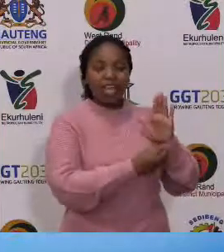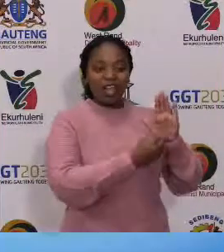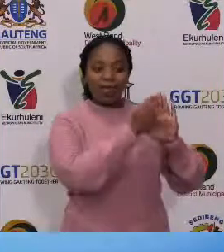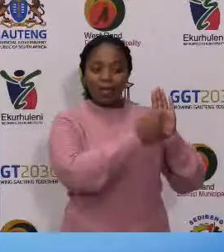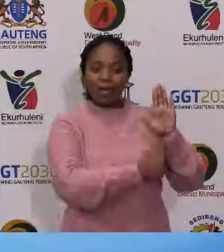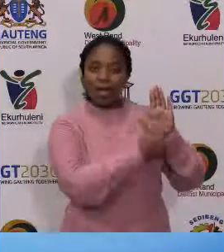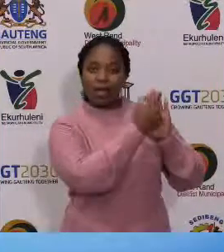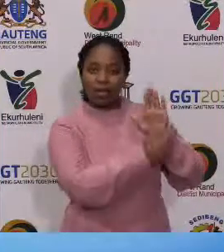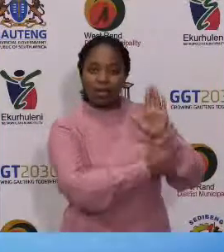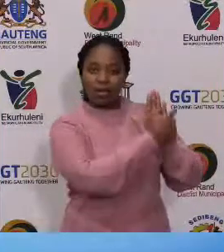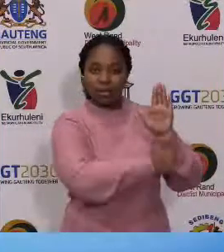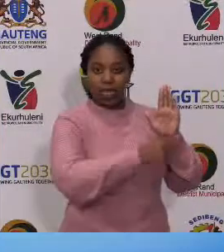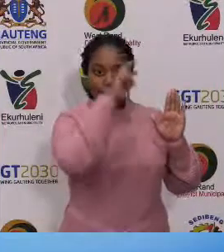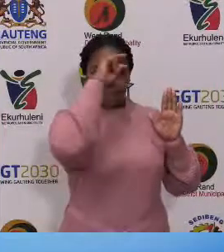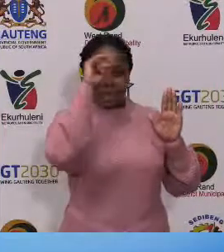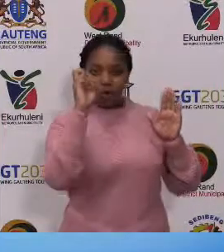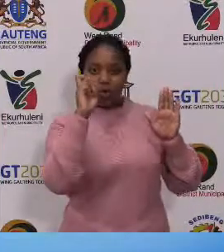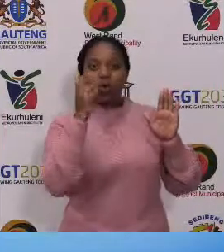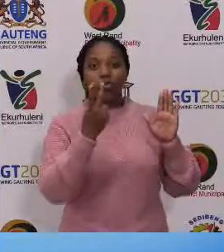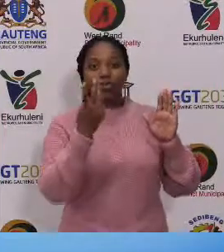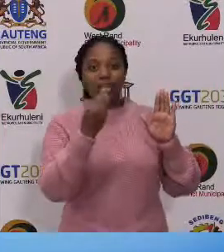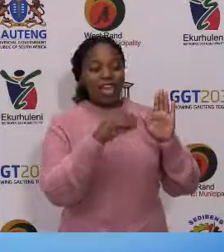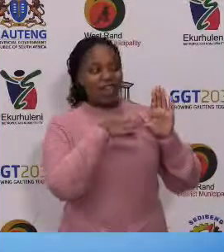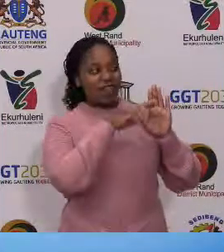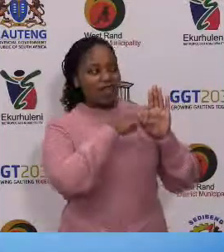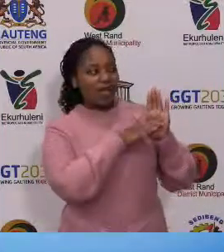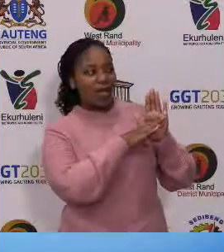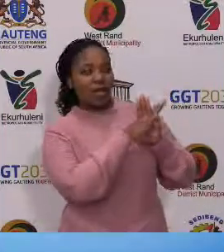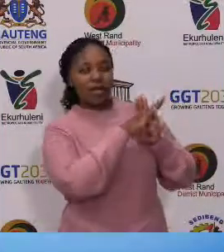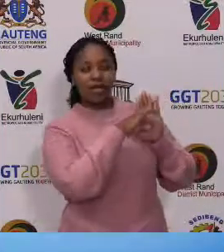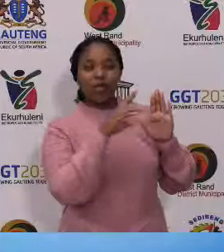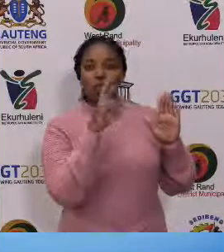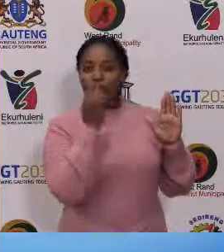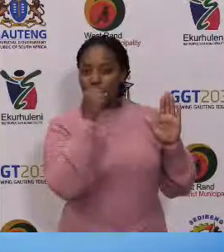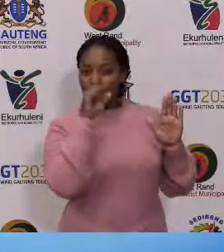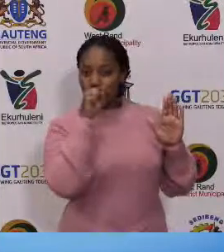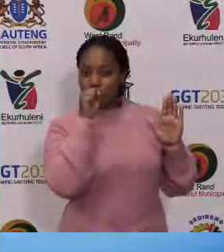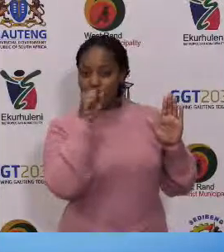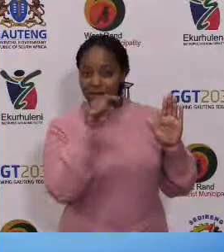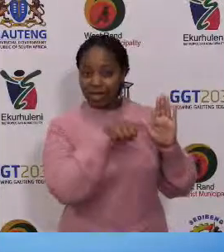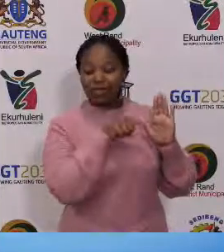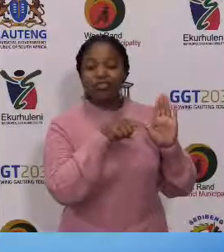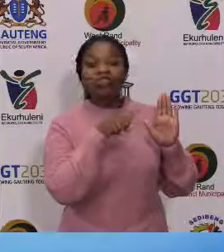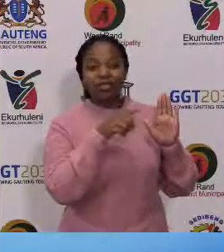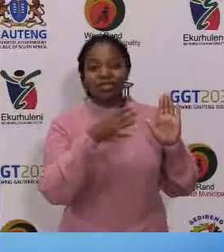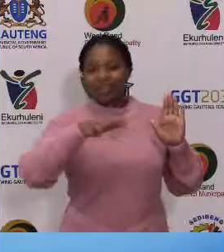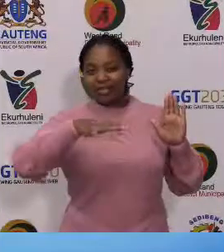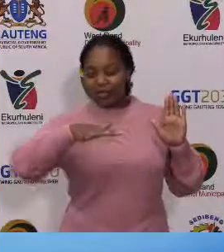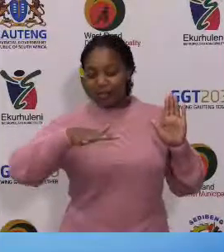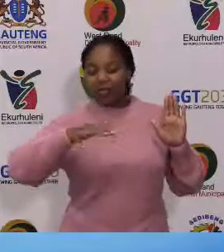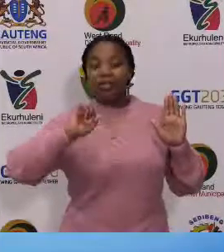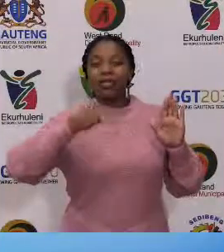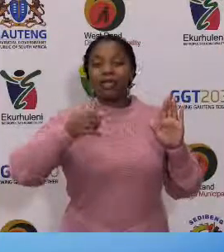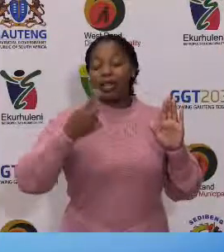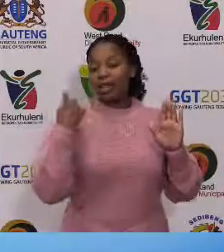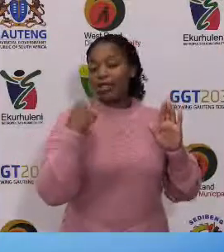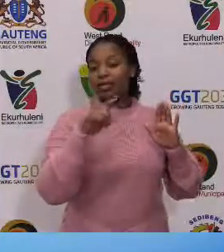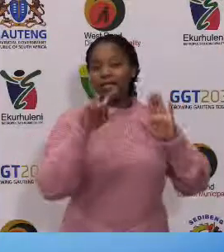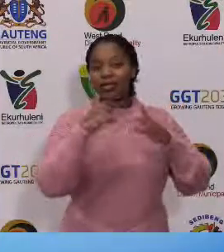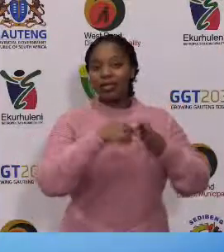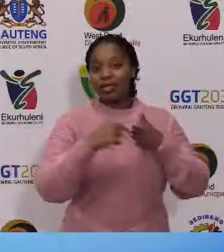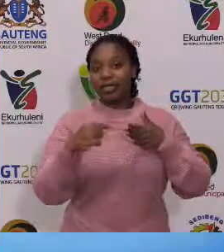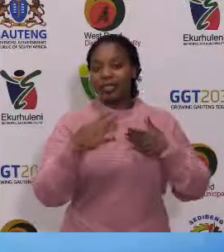per day, and the orange line is a 7-day rolling average. And in the last 7 days, we have seen a